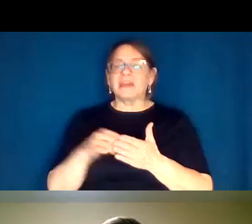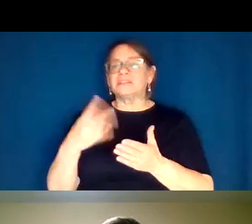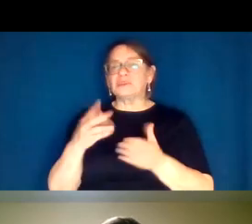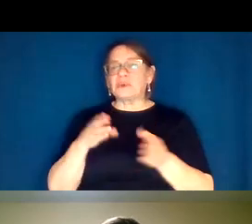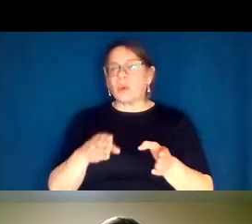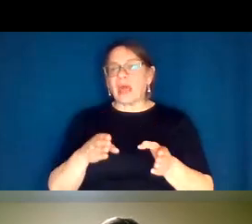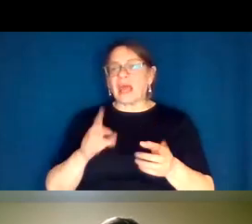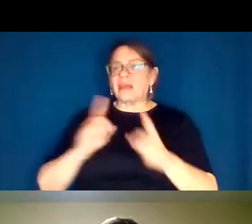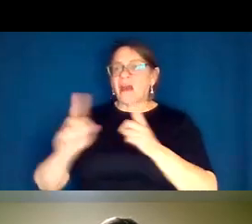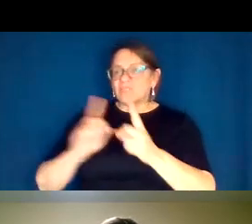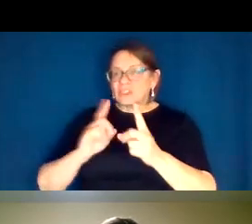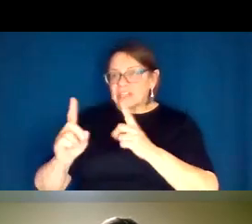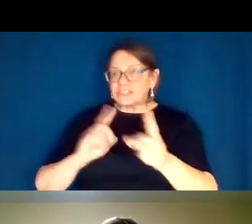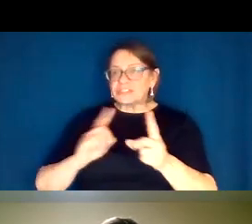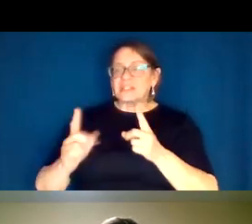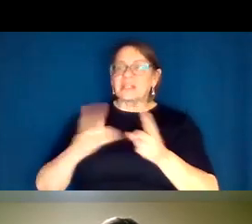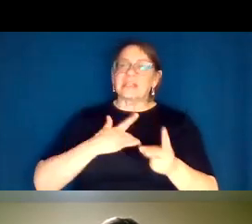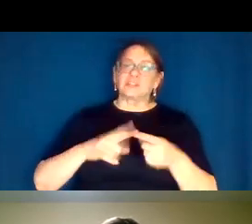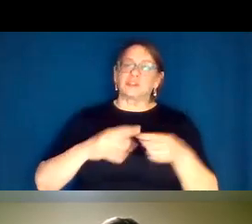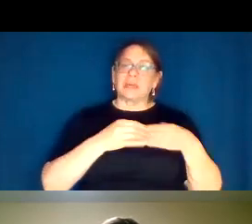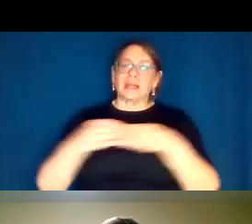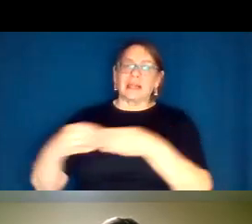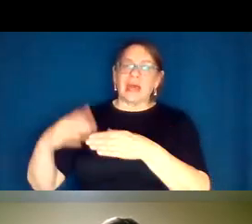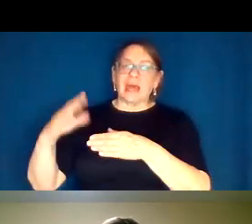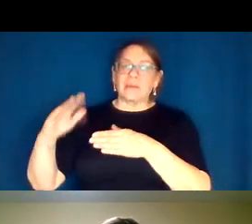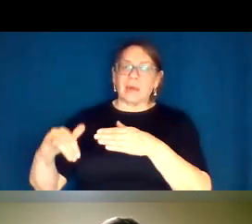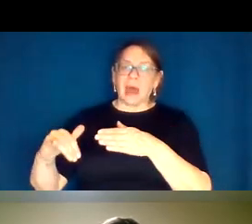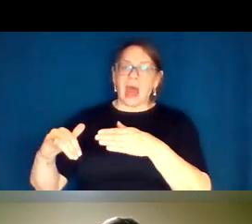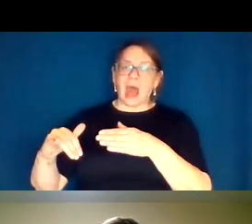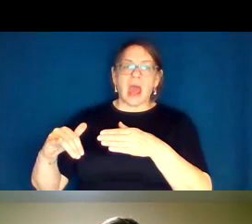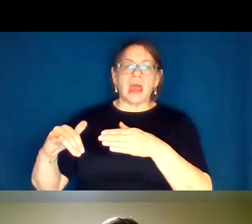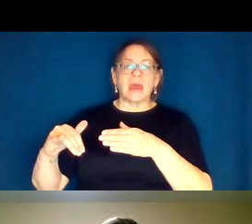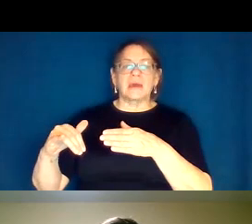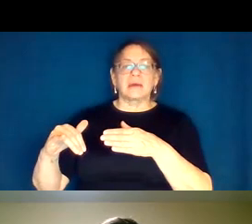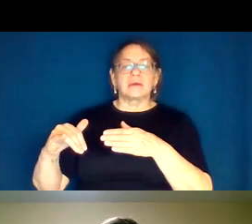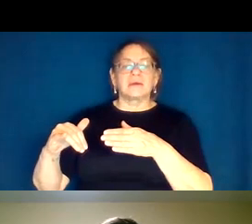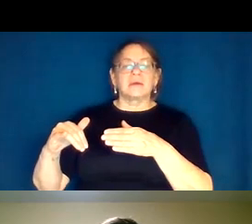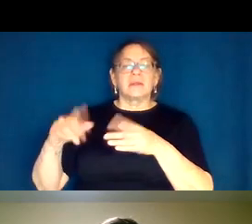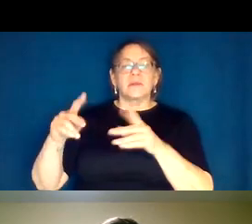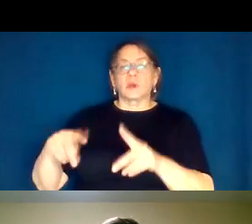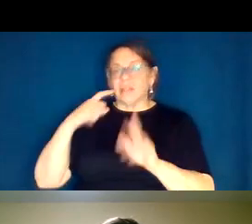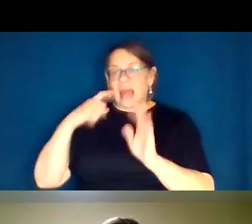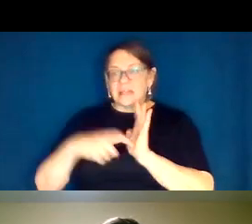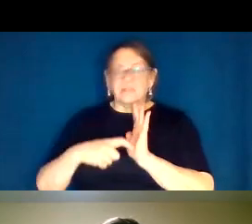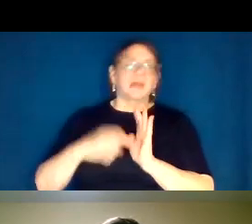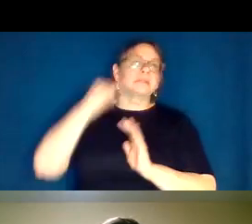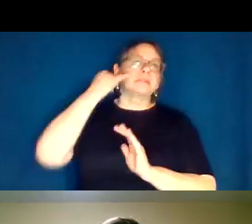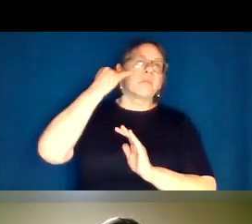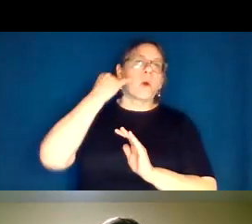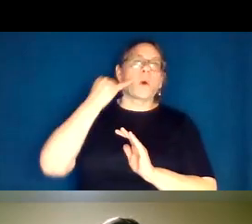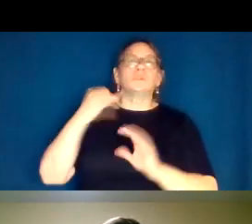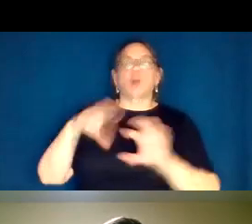is typically led by a use case that's been defined or identified. Take, for example, a group will come to us